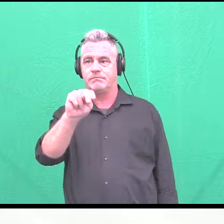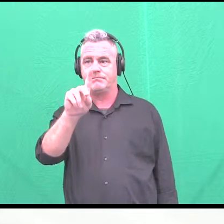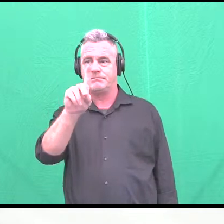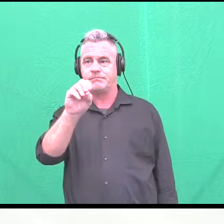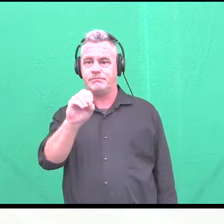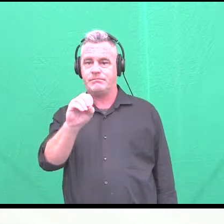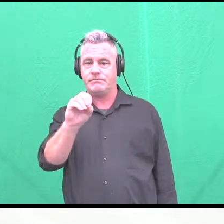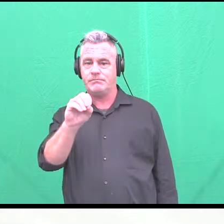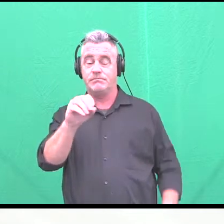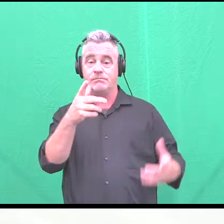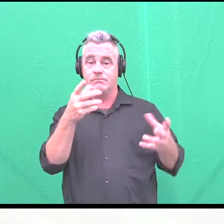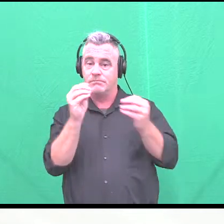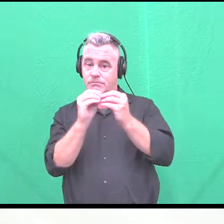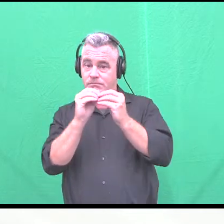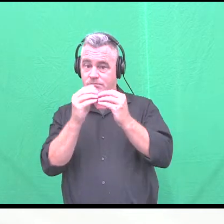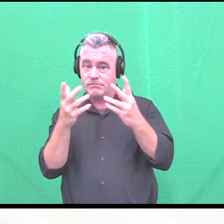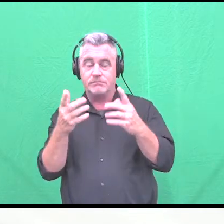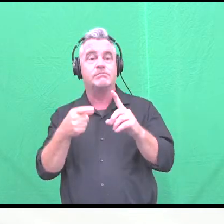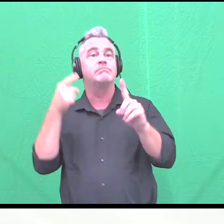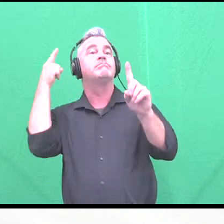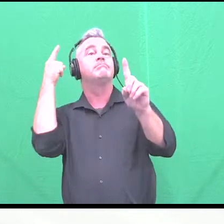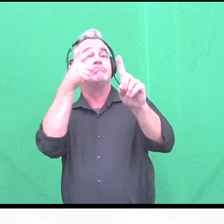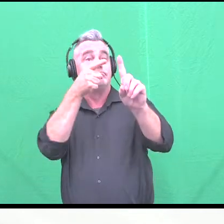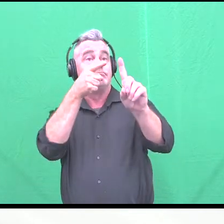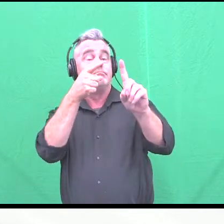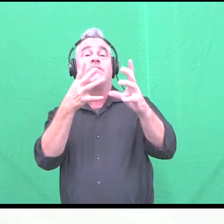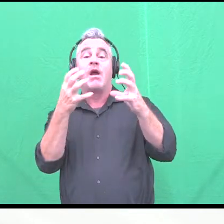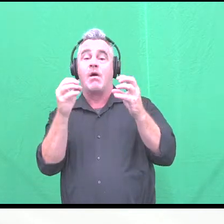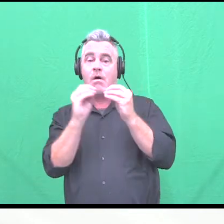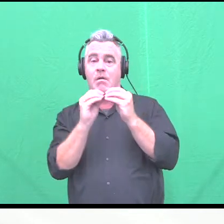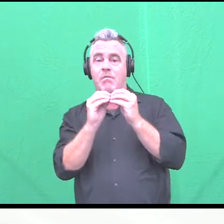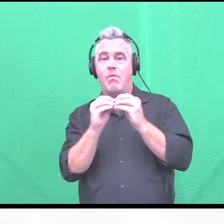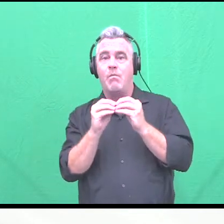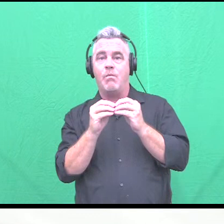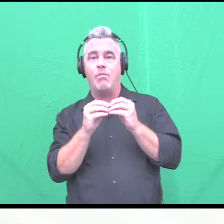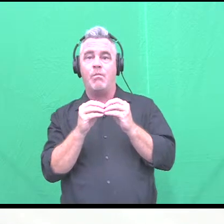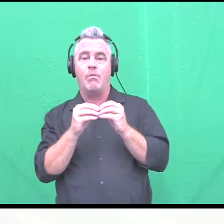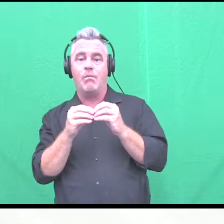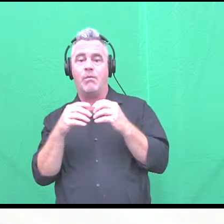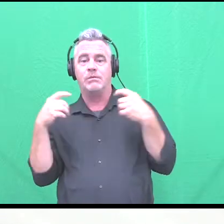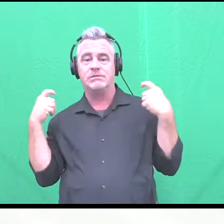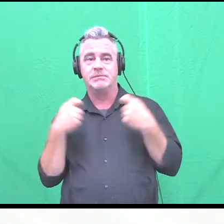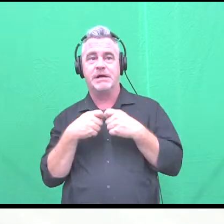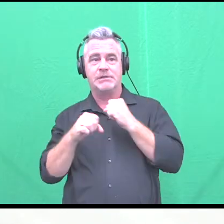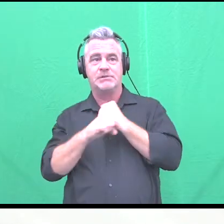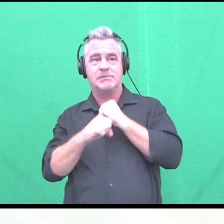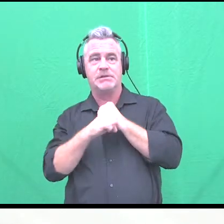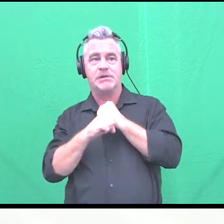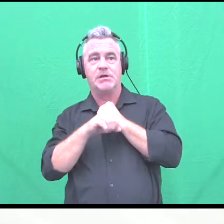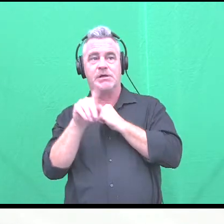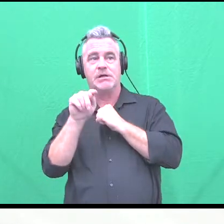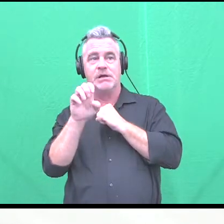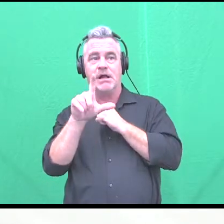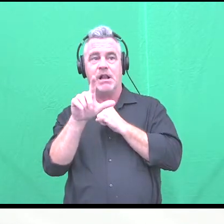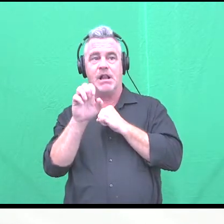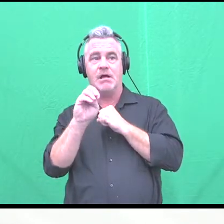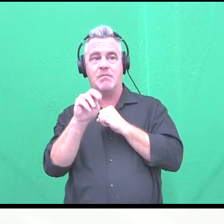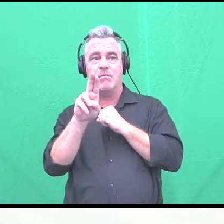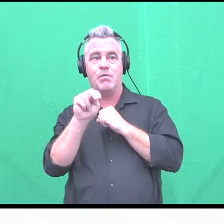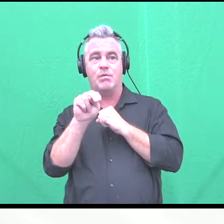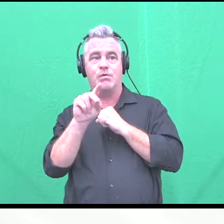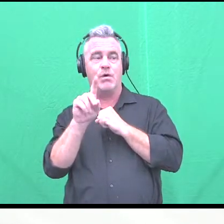that I talked to Dr. Sweezy, is to do more with Spanish media in general. But Telemundo they have